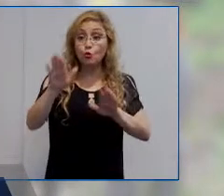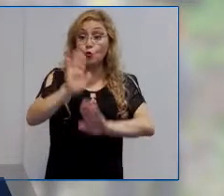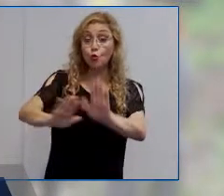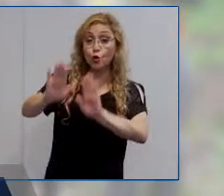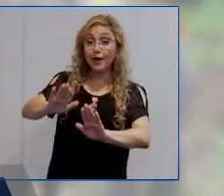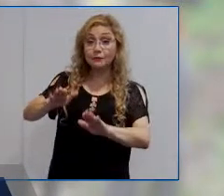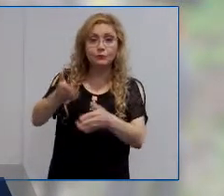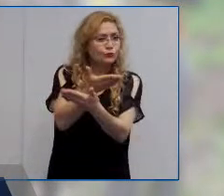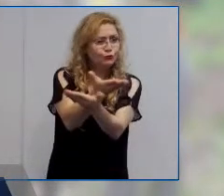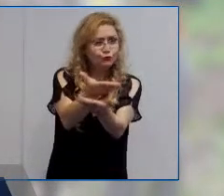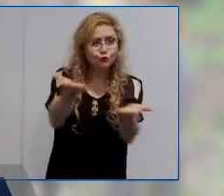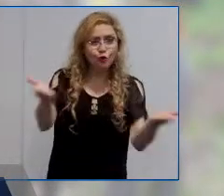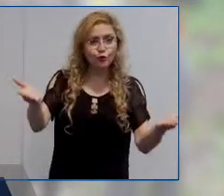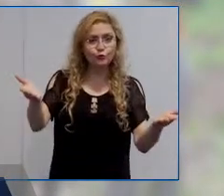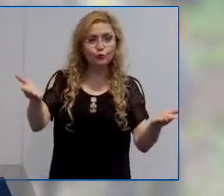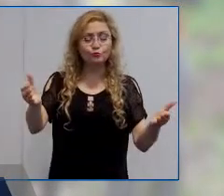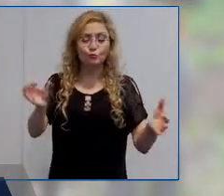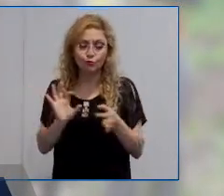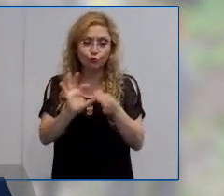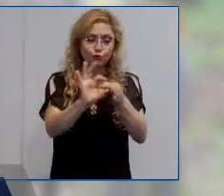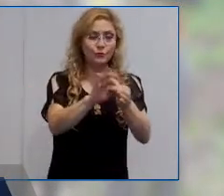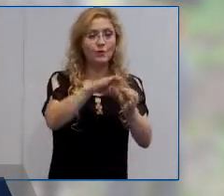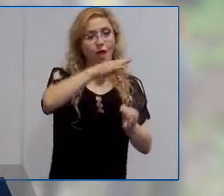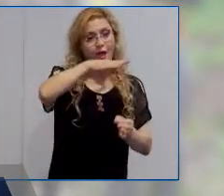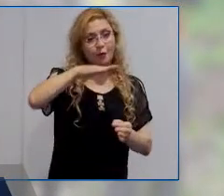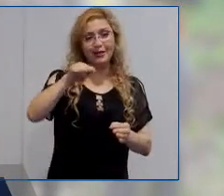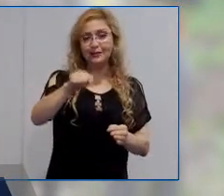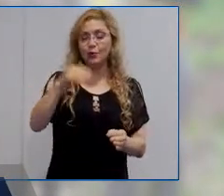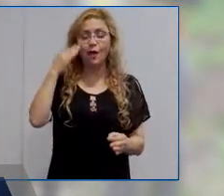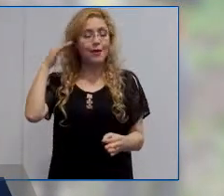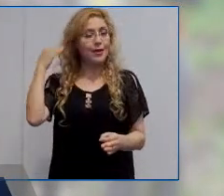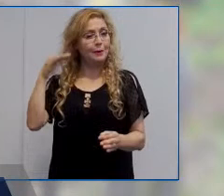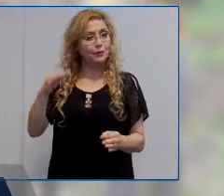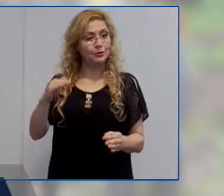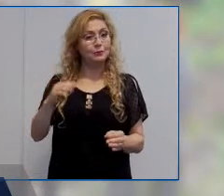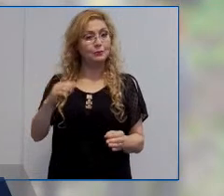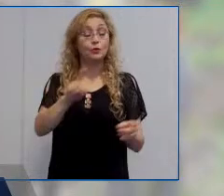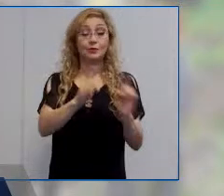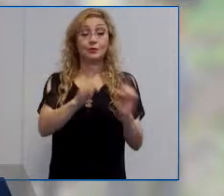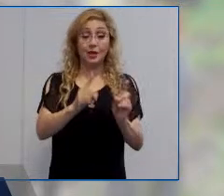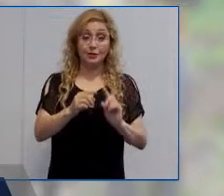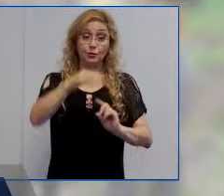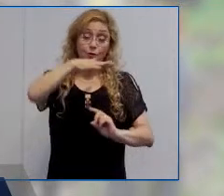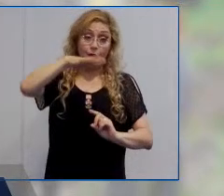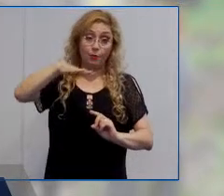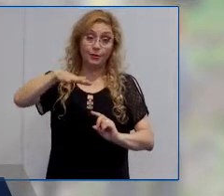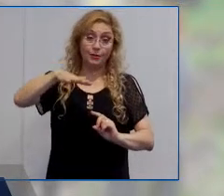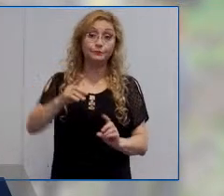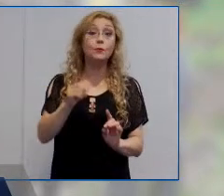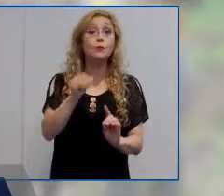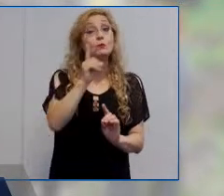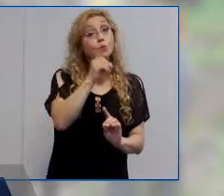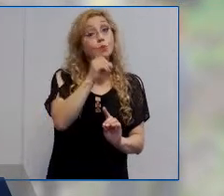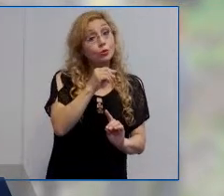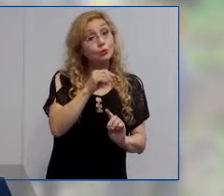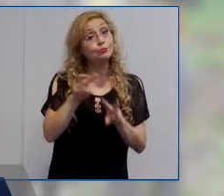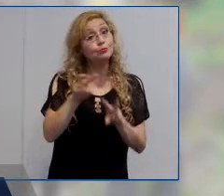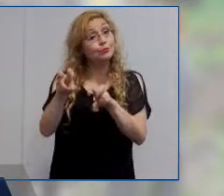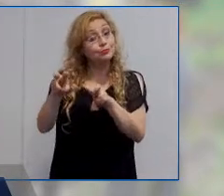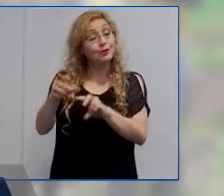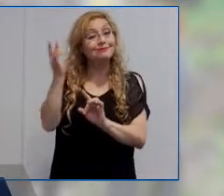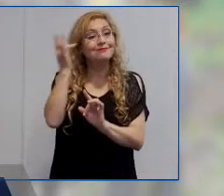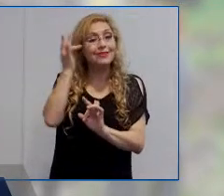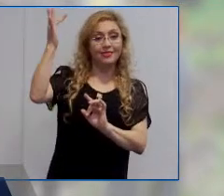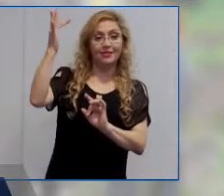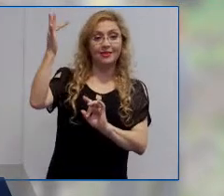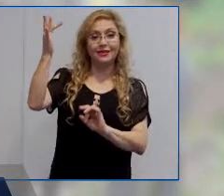water, all of us together, we will take care of water. This is a key component with regard to the water management, the key